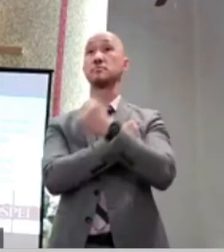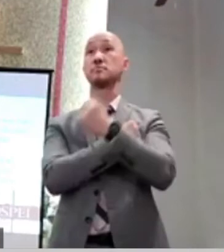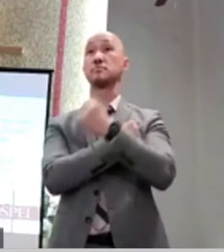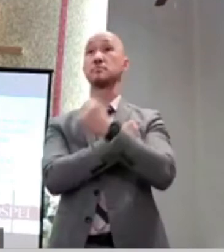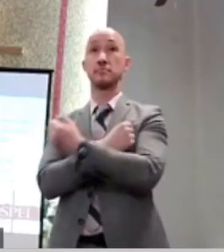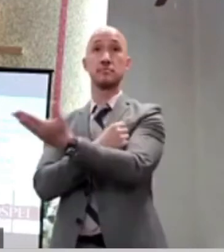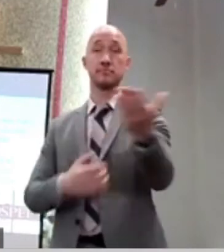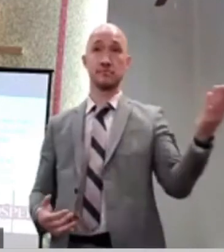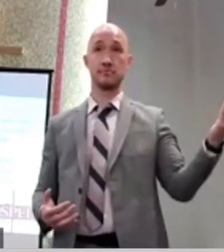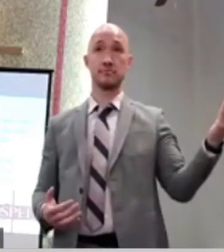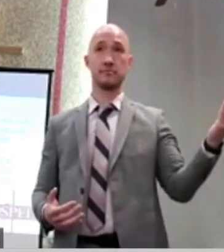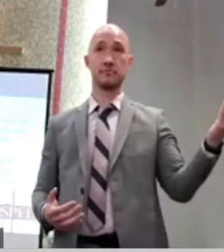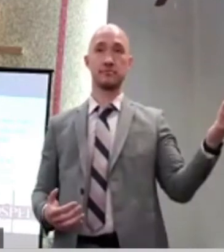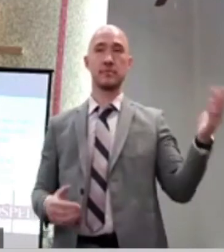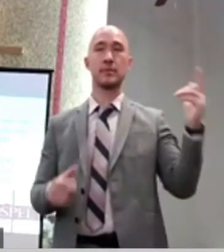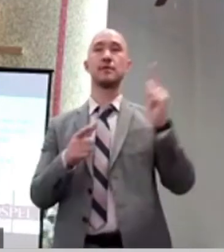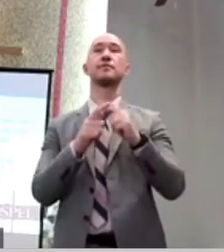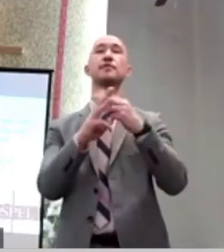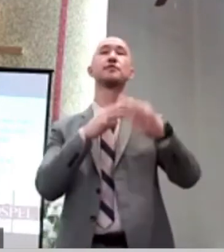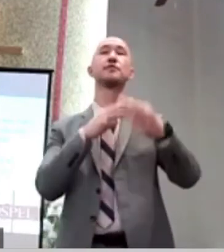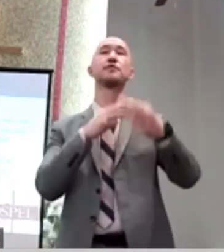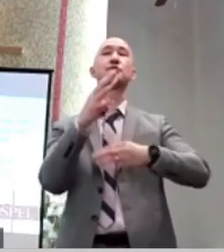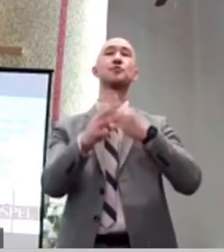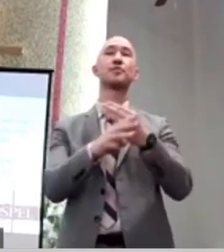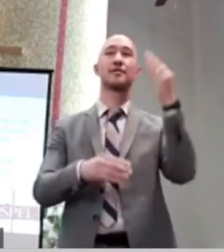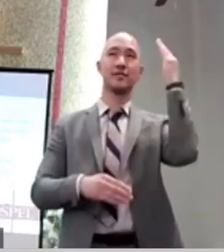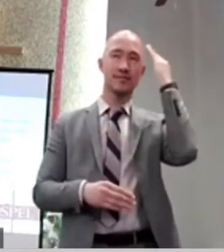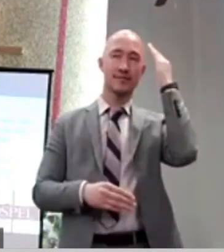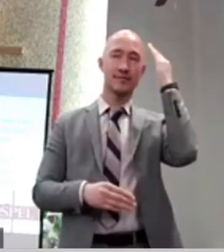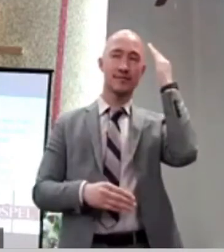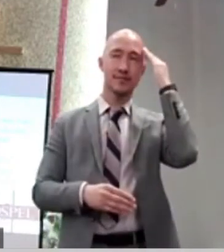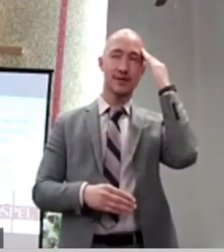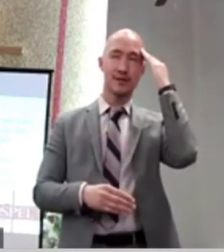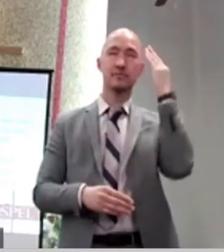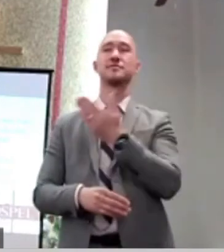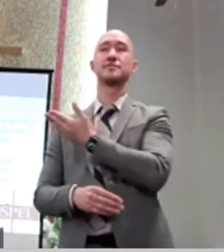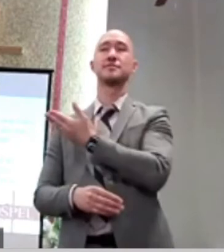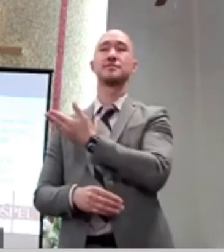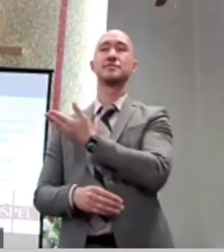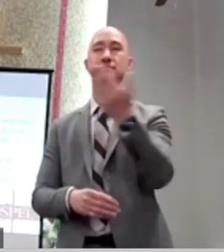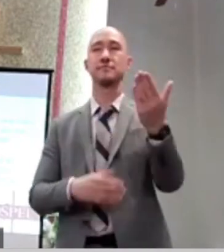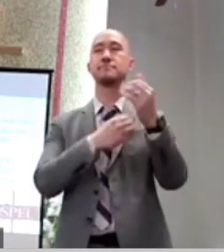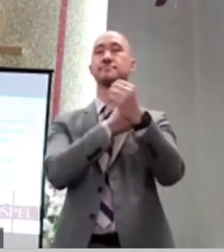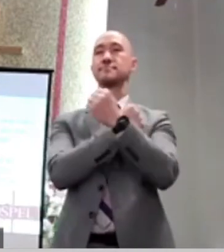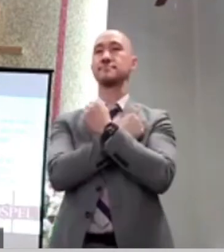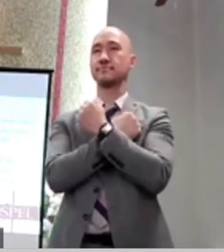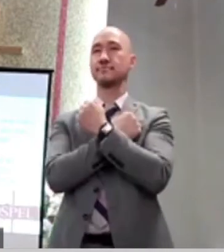disciples because women don't preach in the church. Is that what it says there?